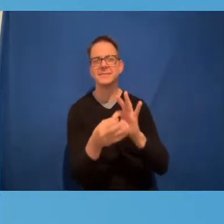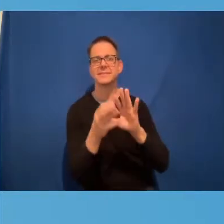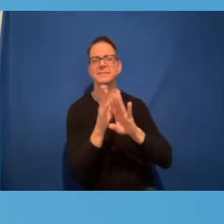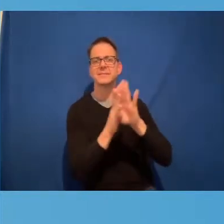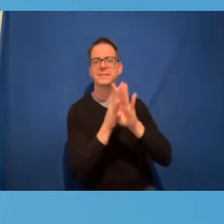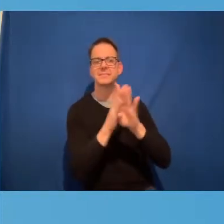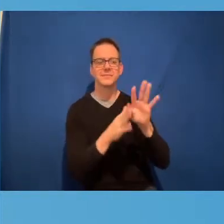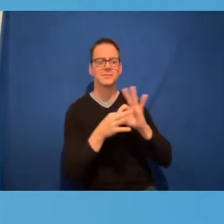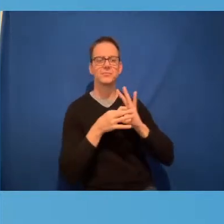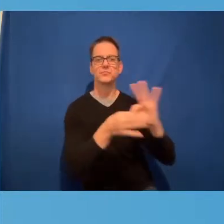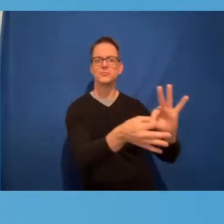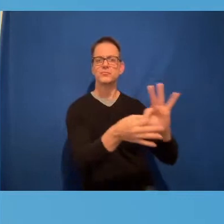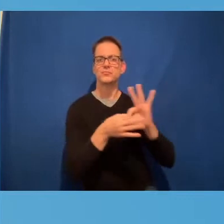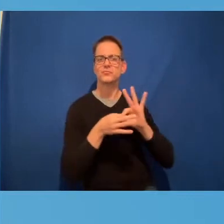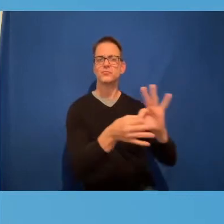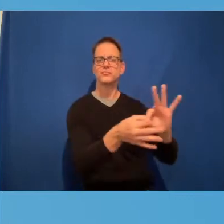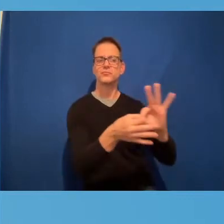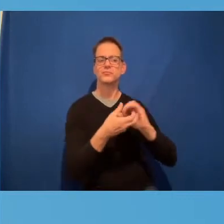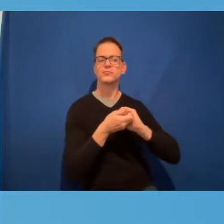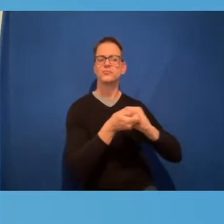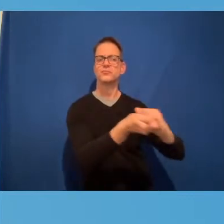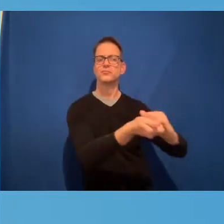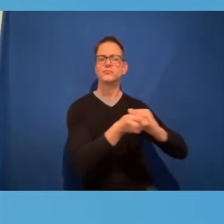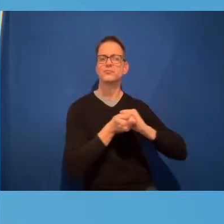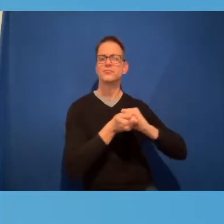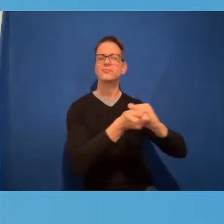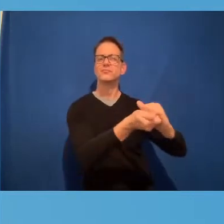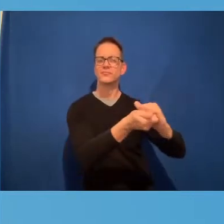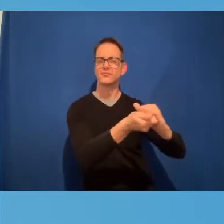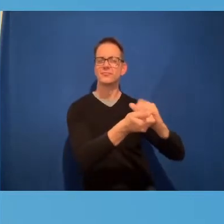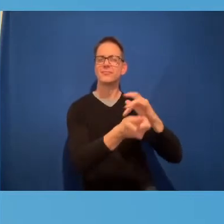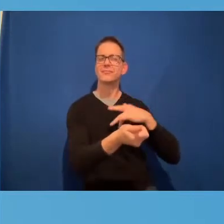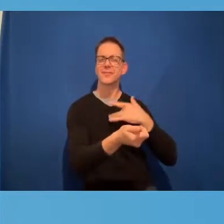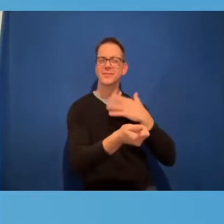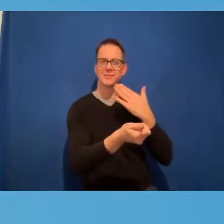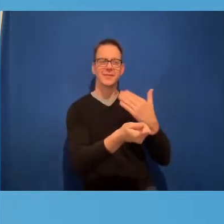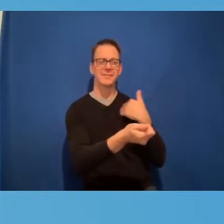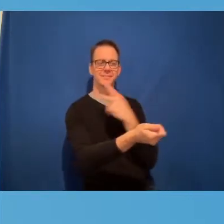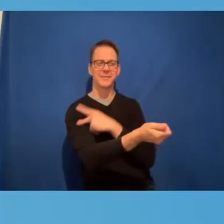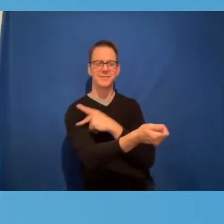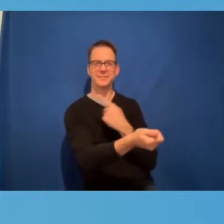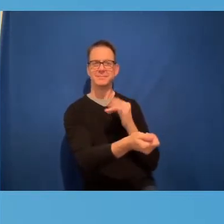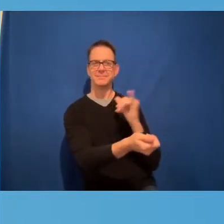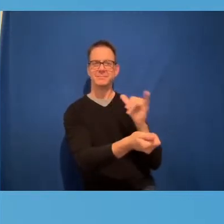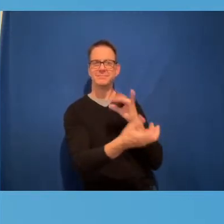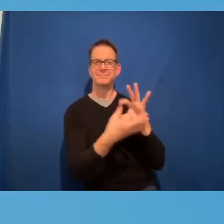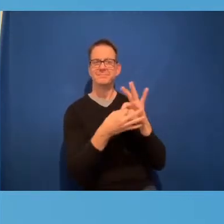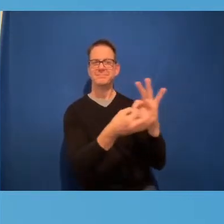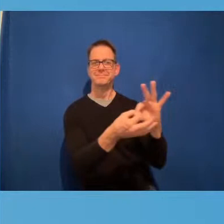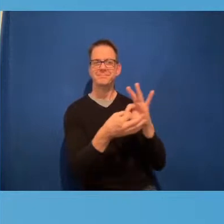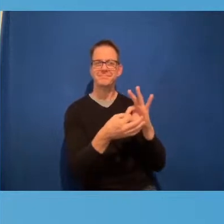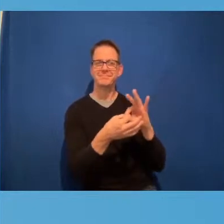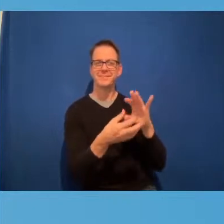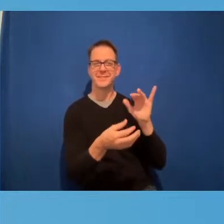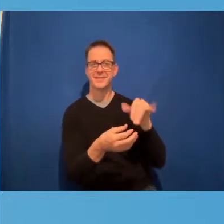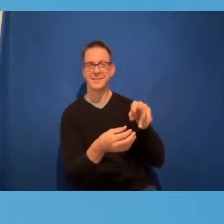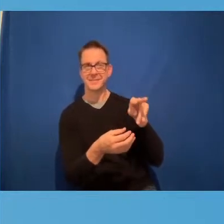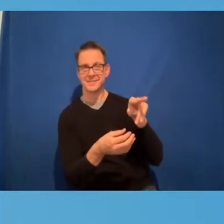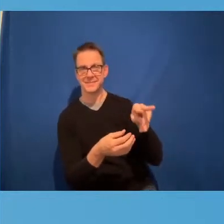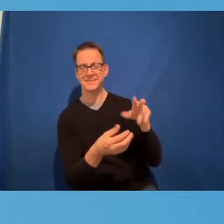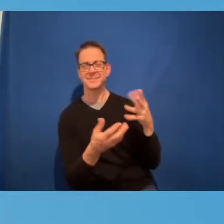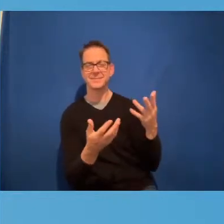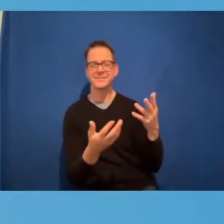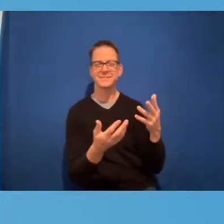to know that patient well, and says, this isn't Ralph just being paranoid.